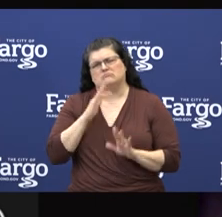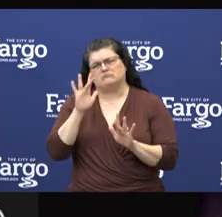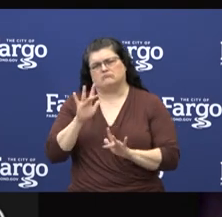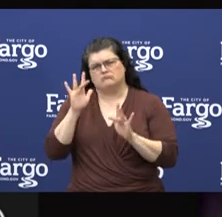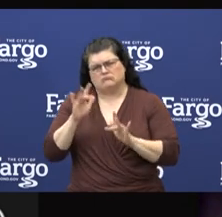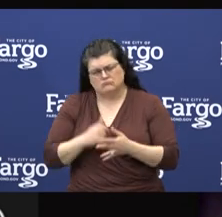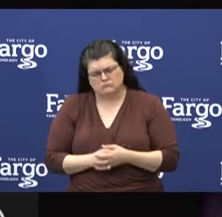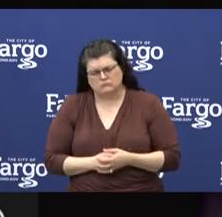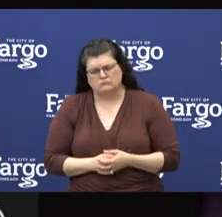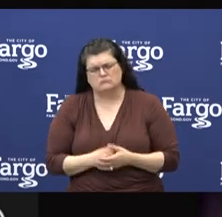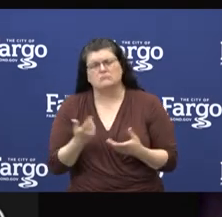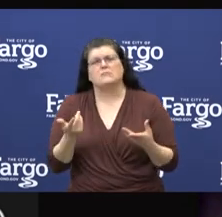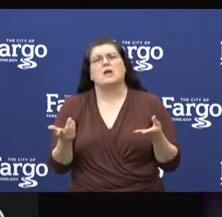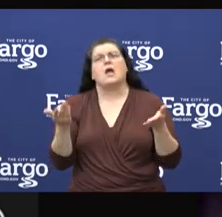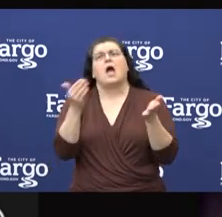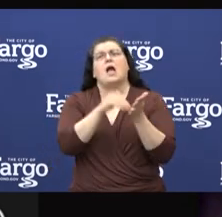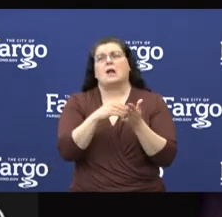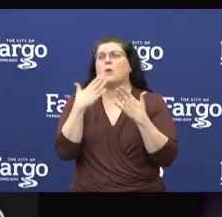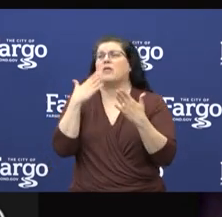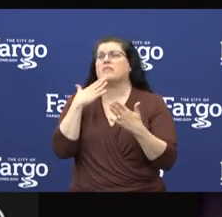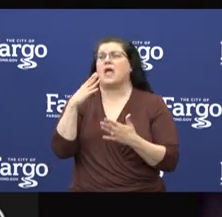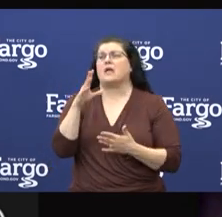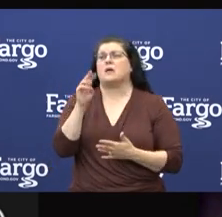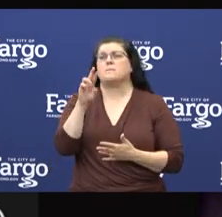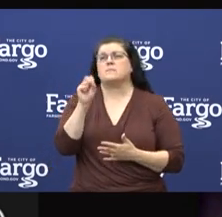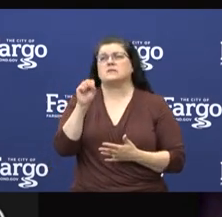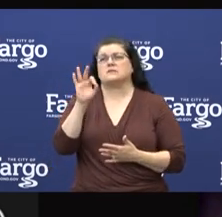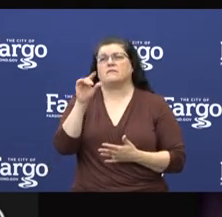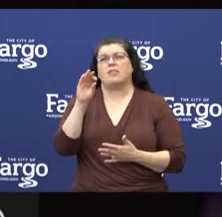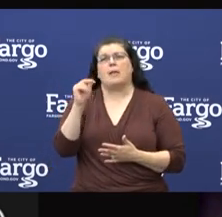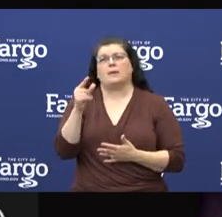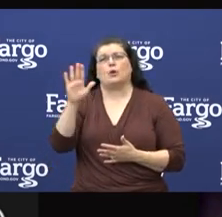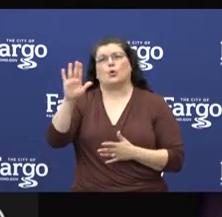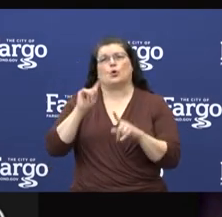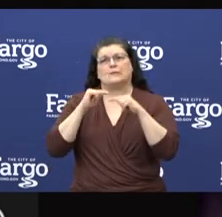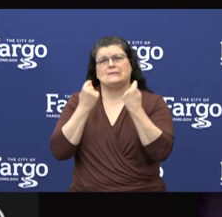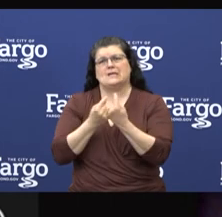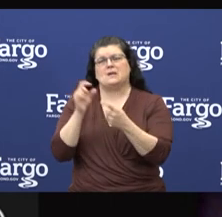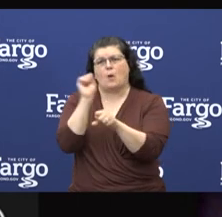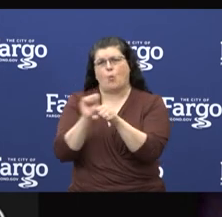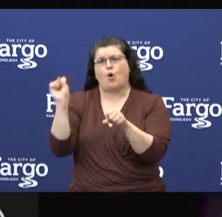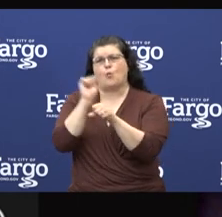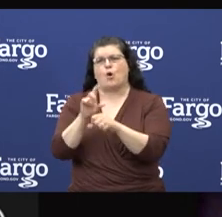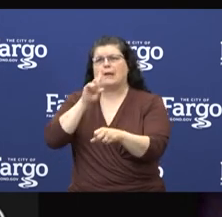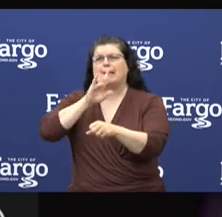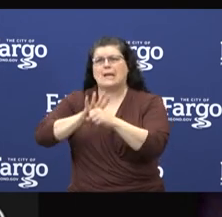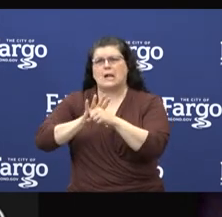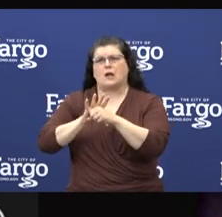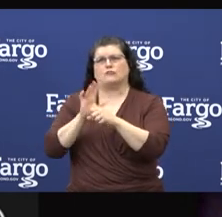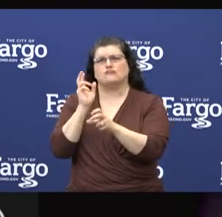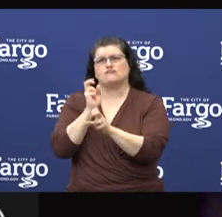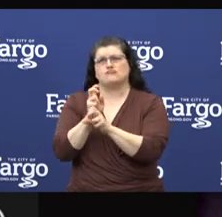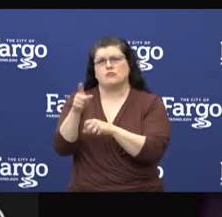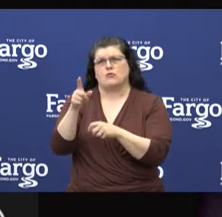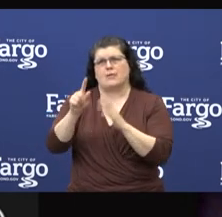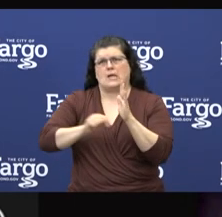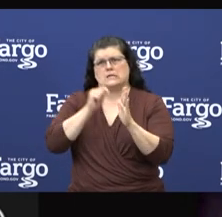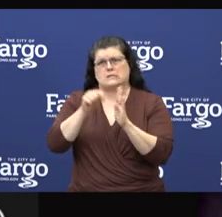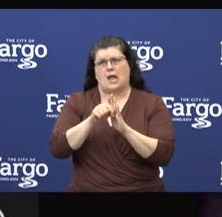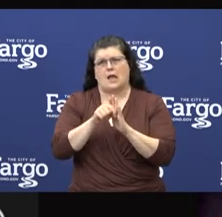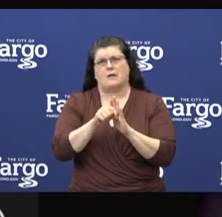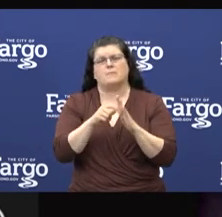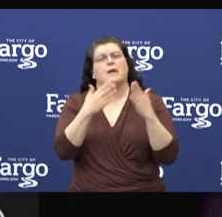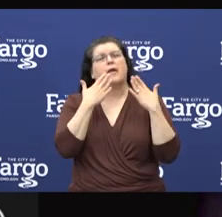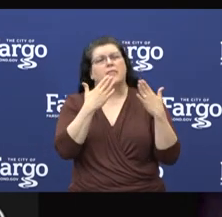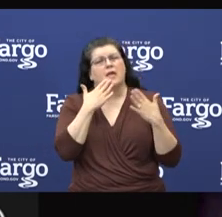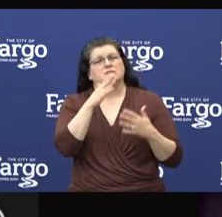In closing, again, I want to thank Mrs. Fleming and her team for doing the hard work and being dedicated throughout these unprecedented times. And of course, from CAS,